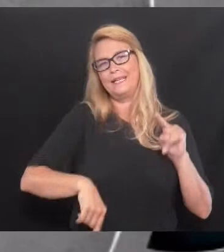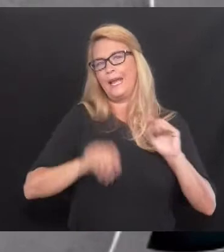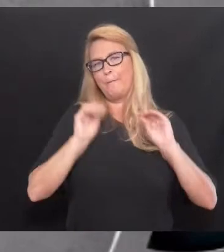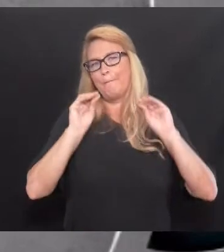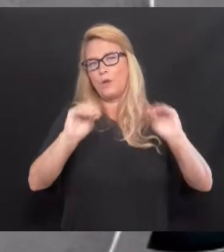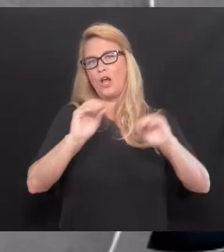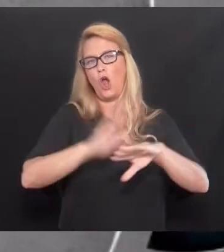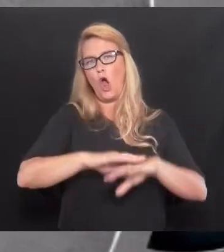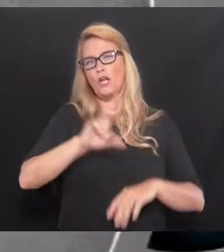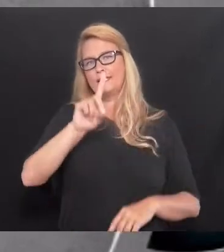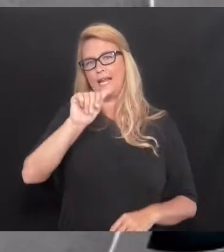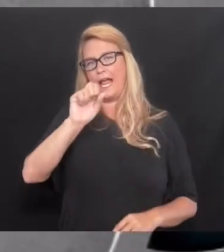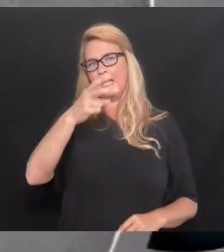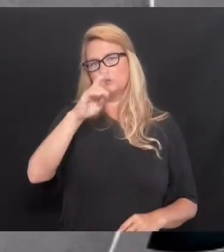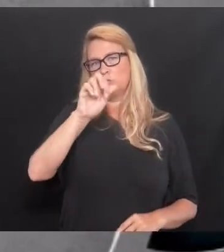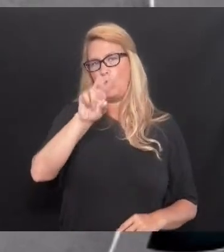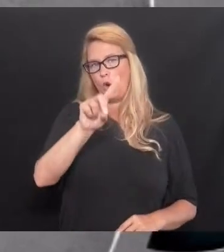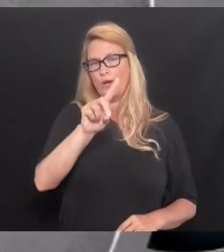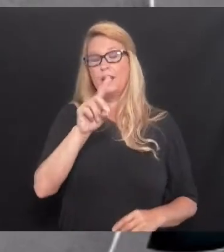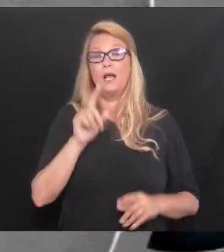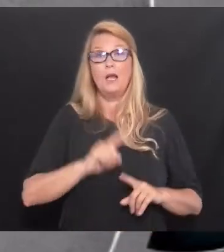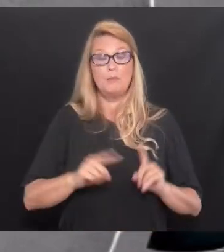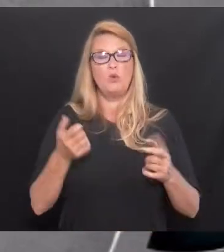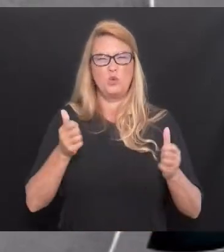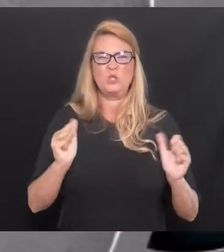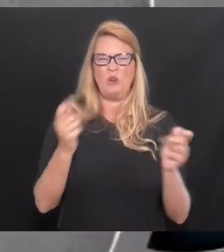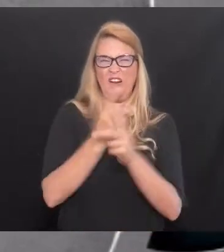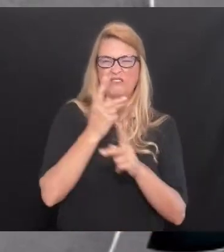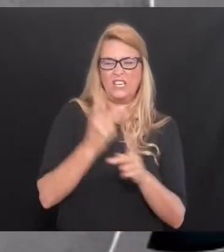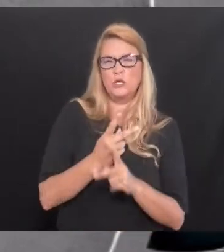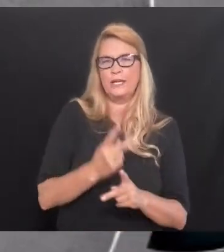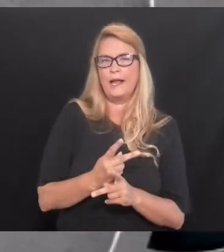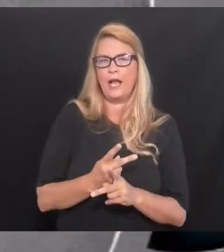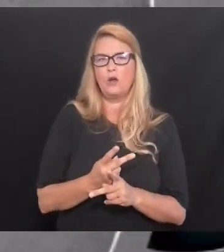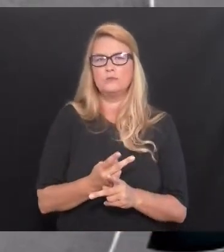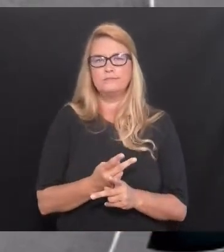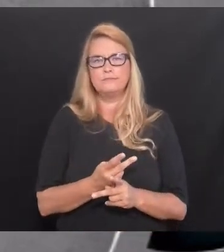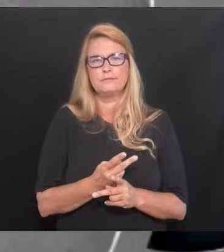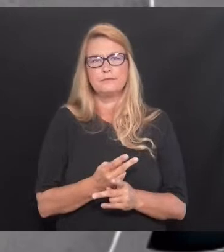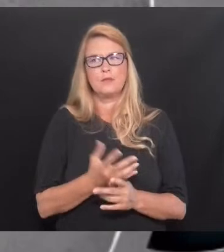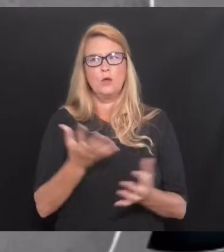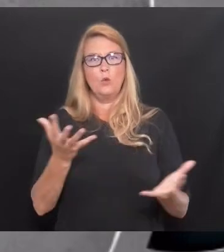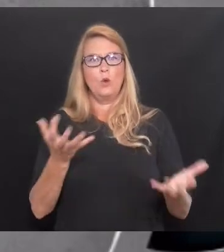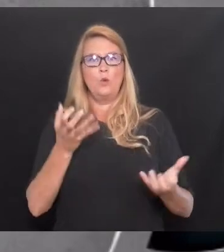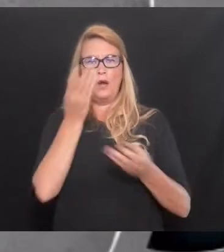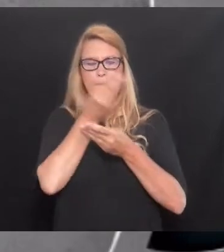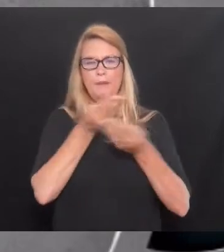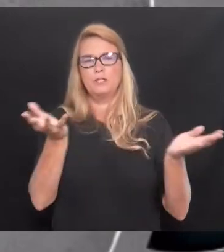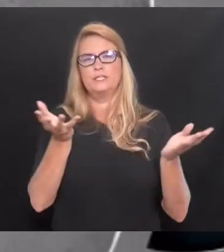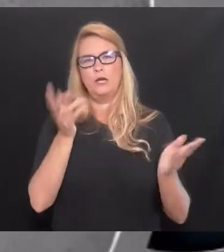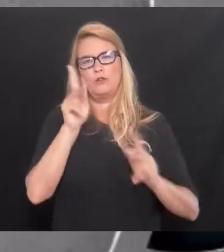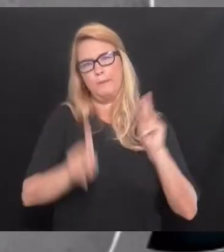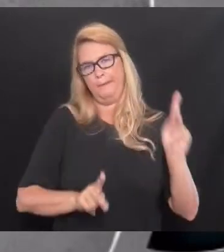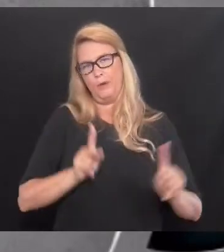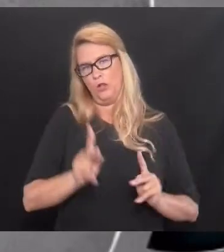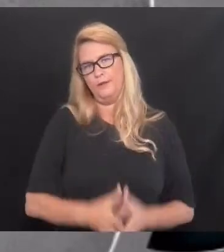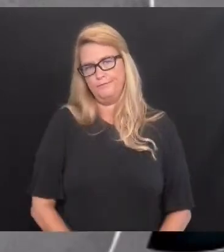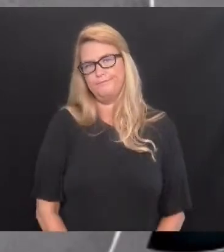dashboard really quickly, but that is something that we're trying to work on because that is what we'd like to also have to push out that information.